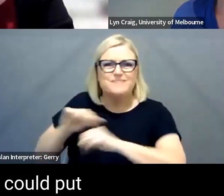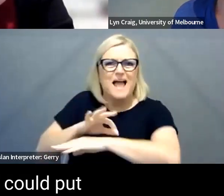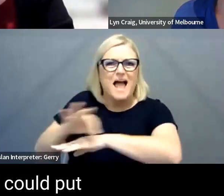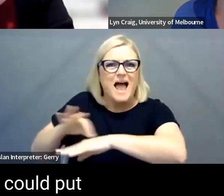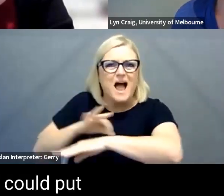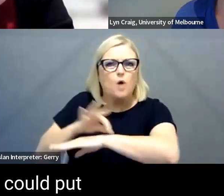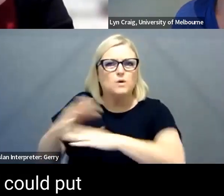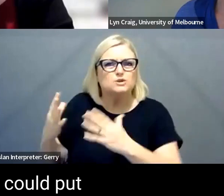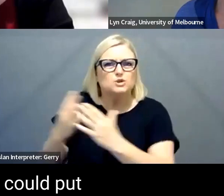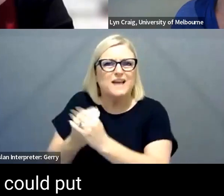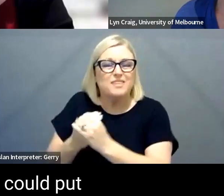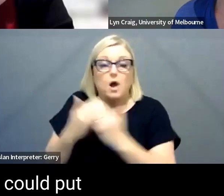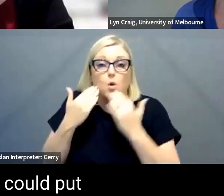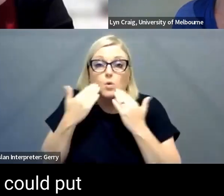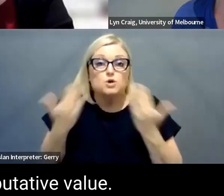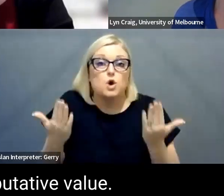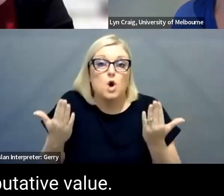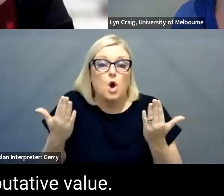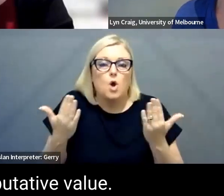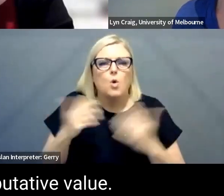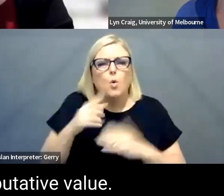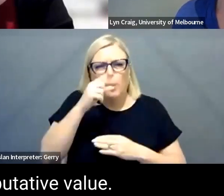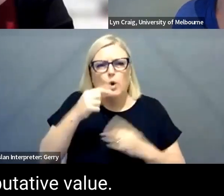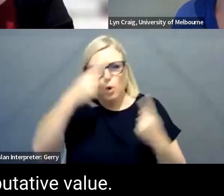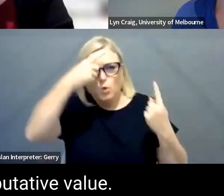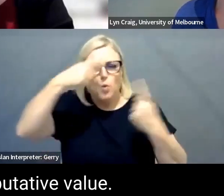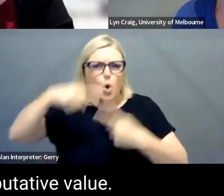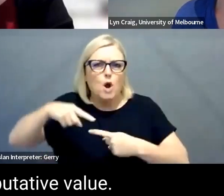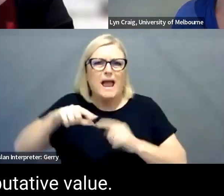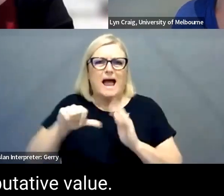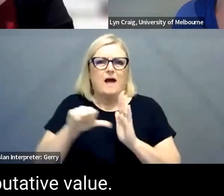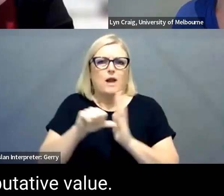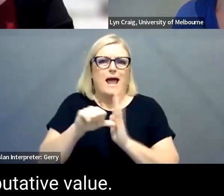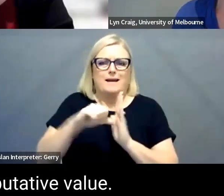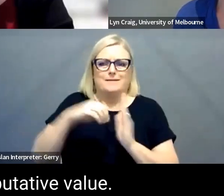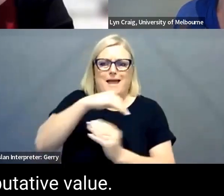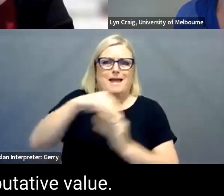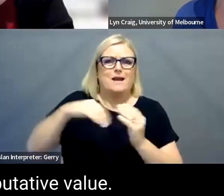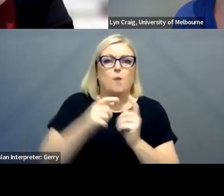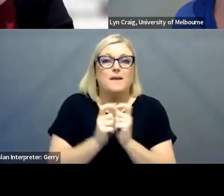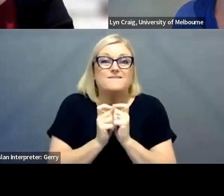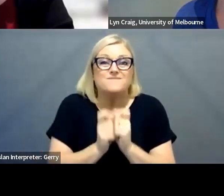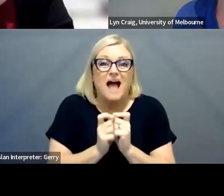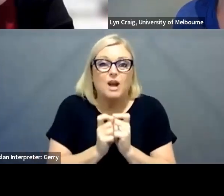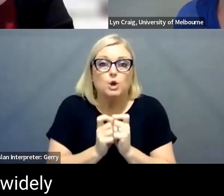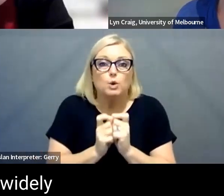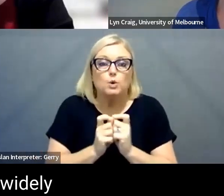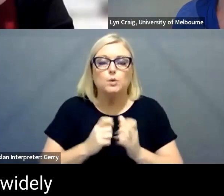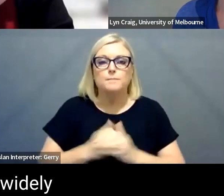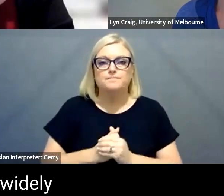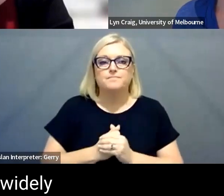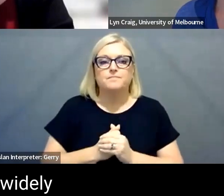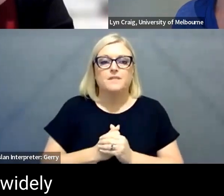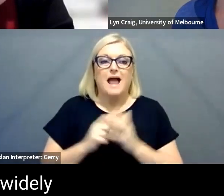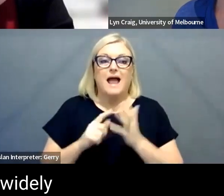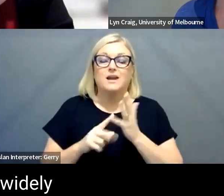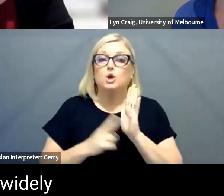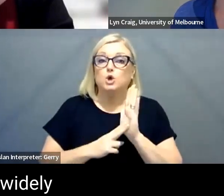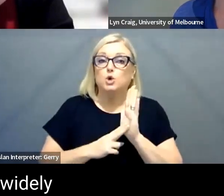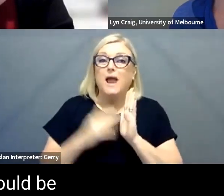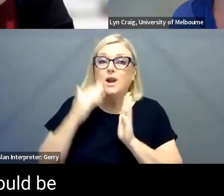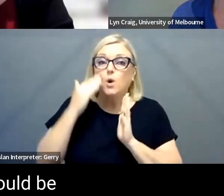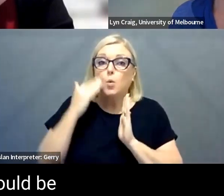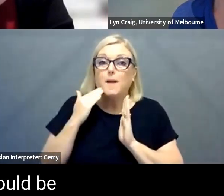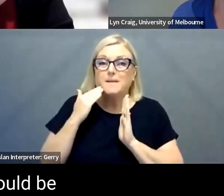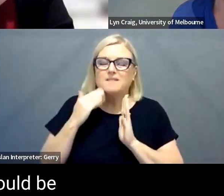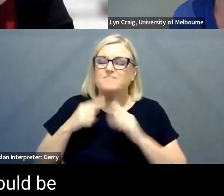you could put an economic value on that. You can give a putative value, and people like the UN Women, it's been widely argued